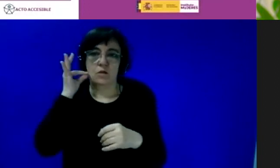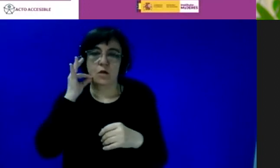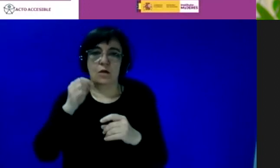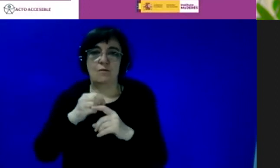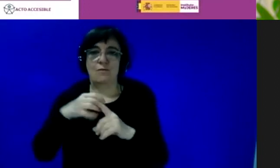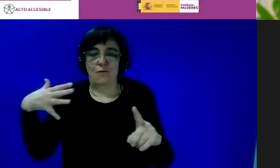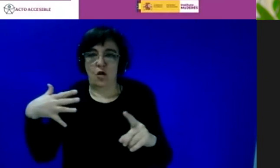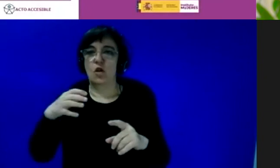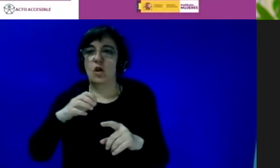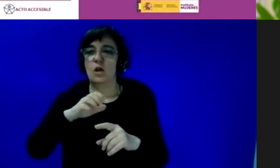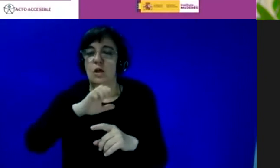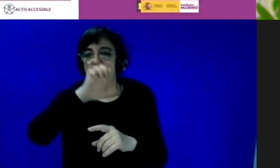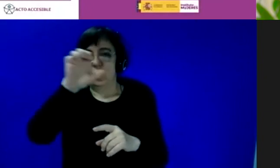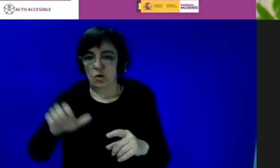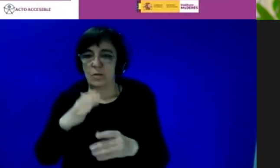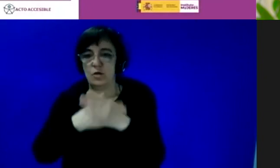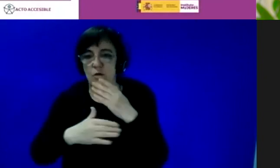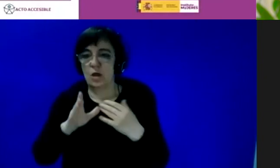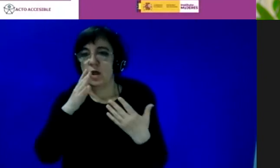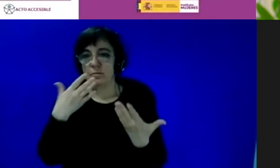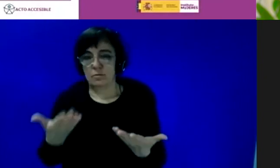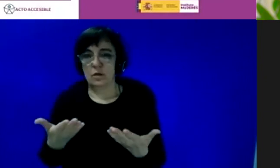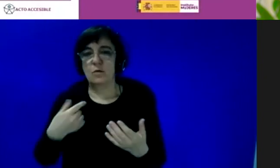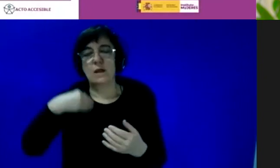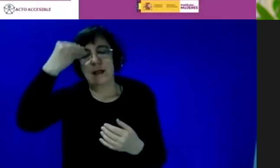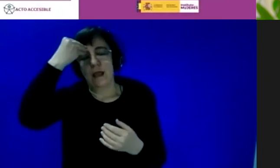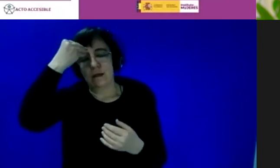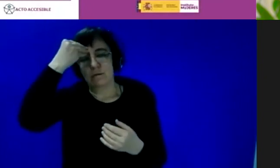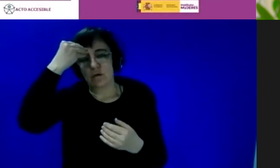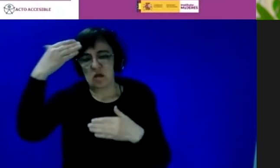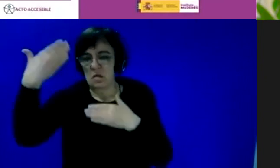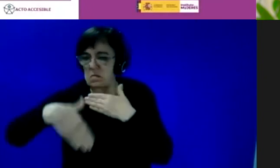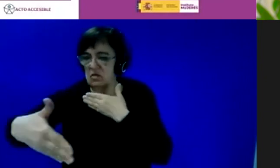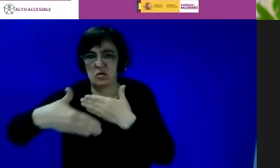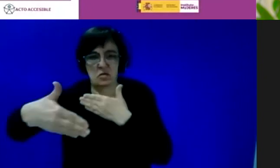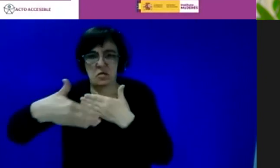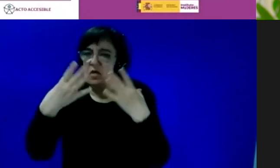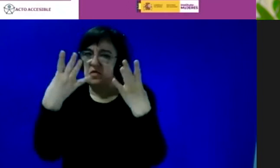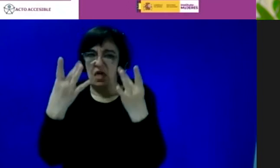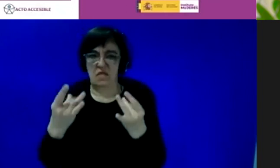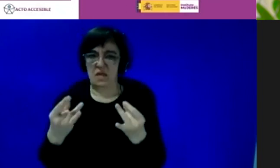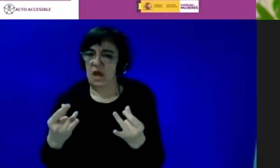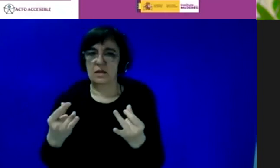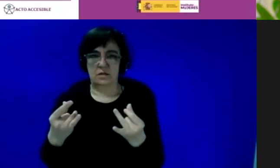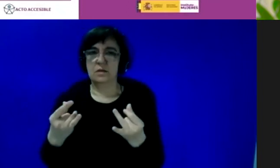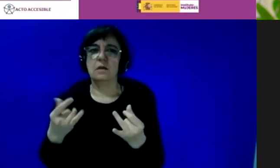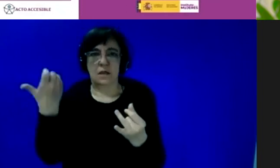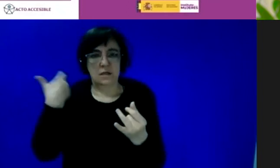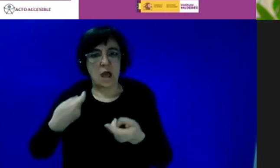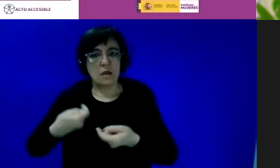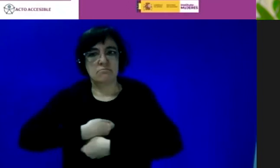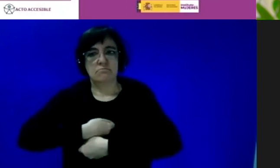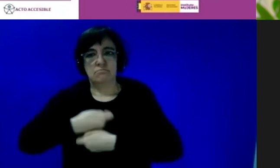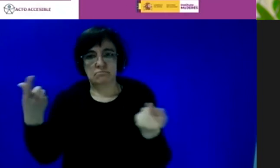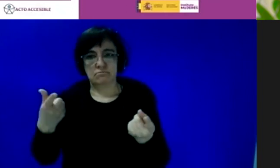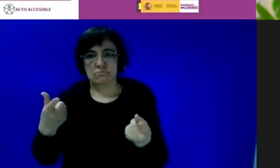We're also working with the European Disability Forum Women's Committee. We think we're working on this guide